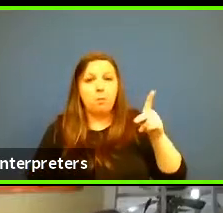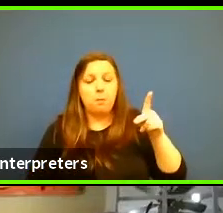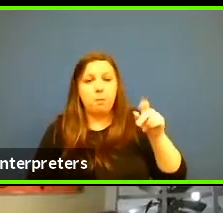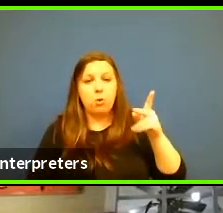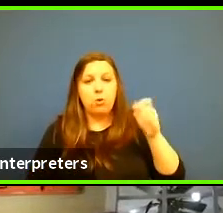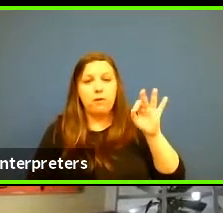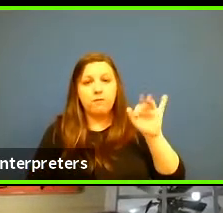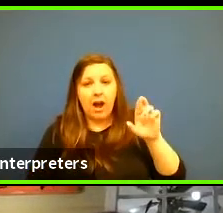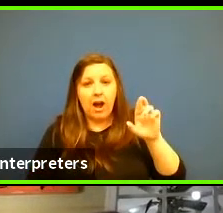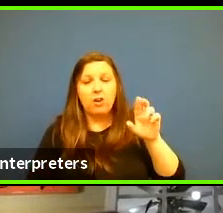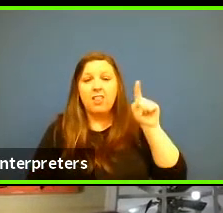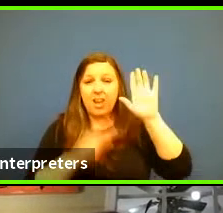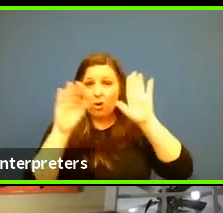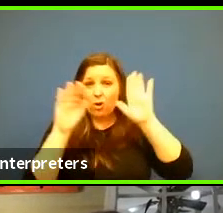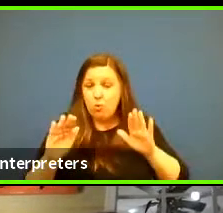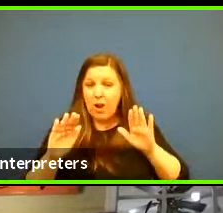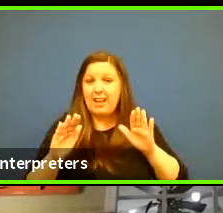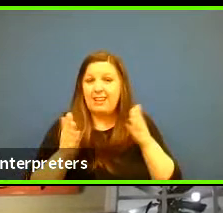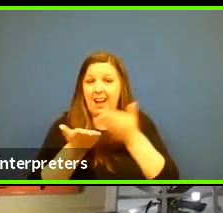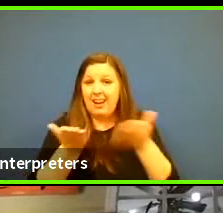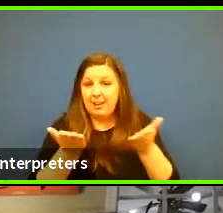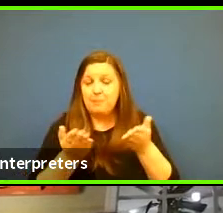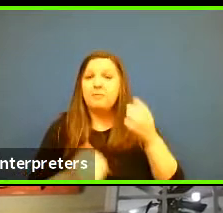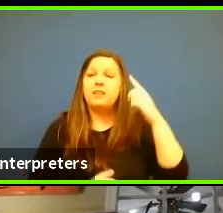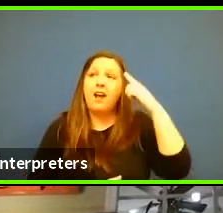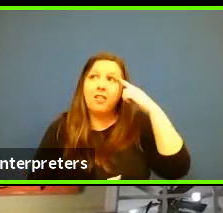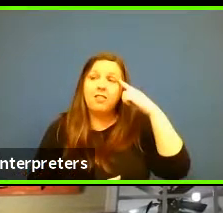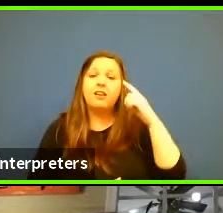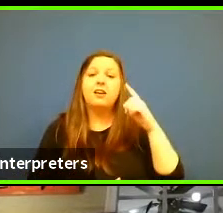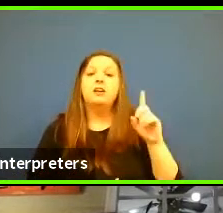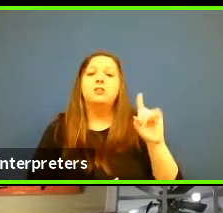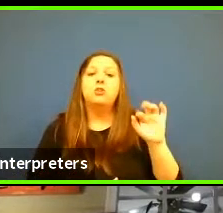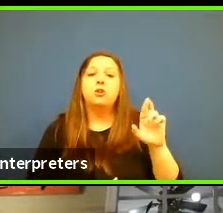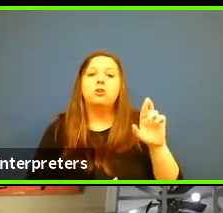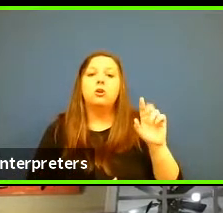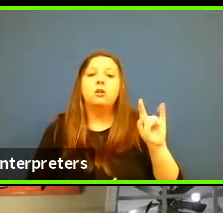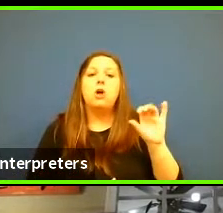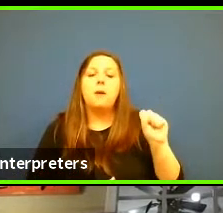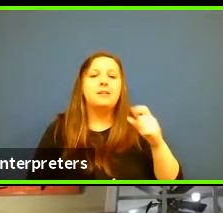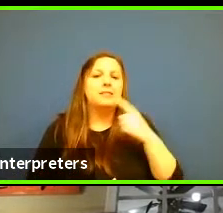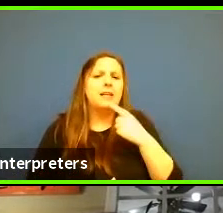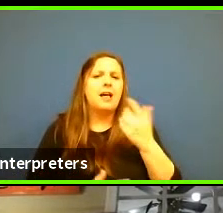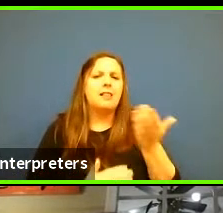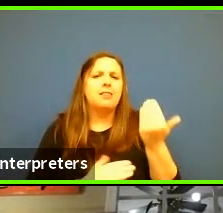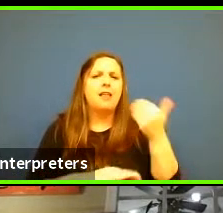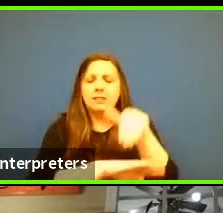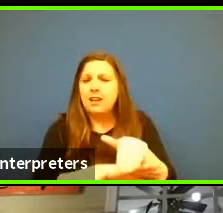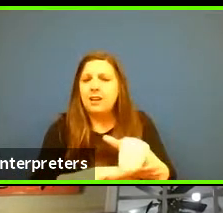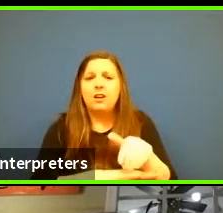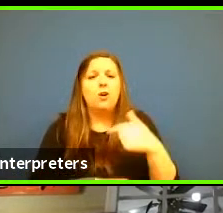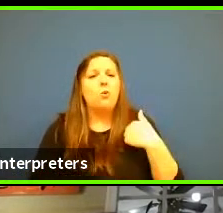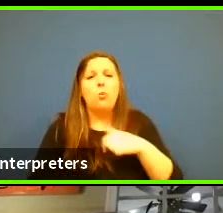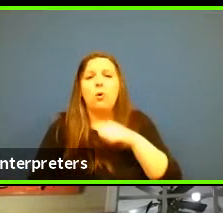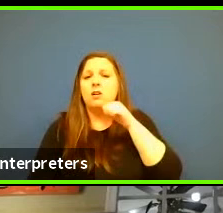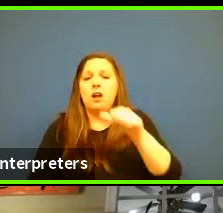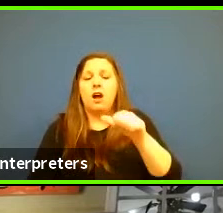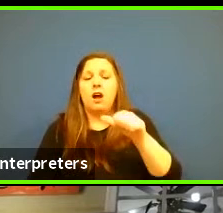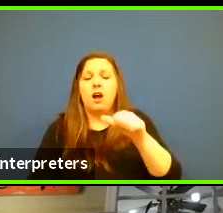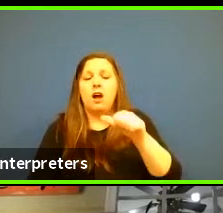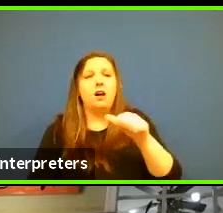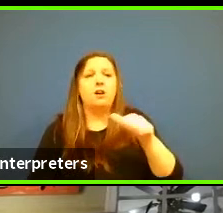great item. And I think like Dr. Thomas said last night, we don't want to spare any expense,